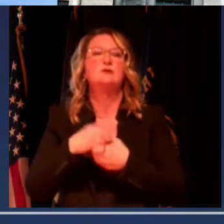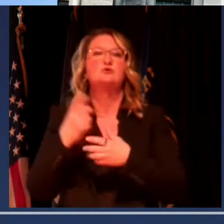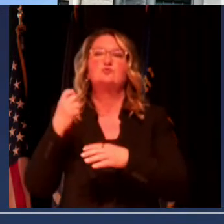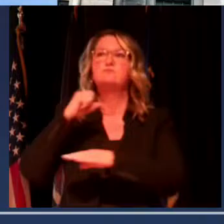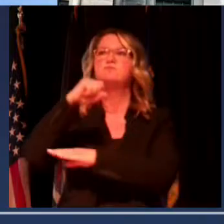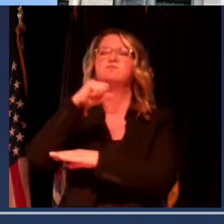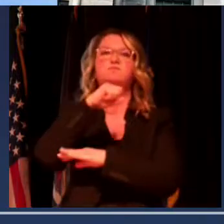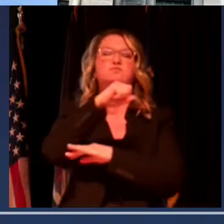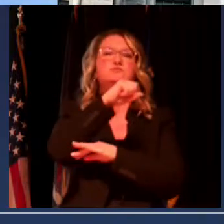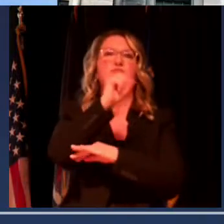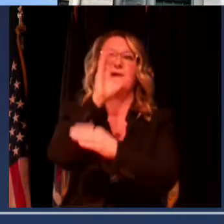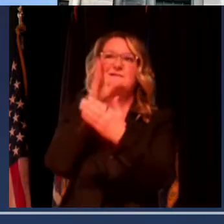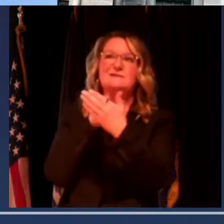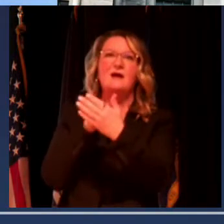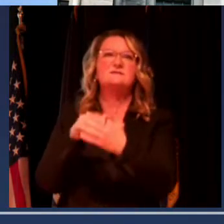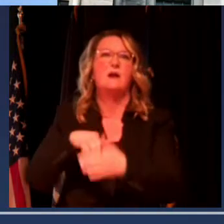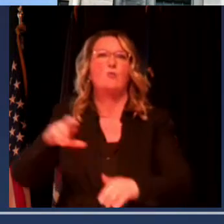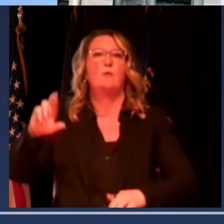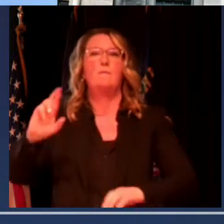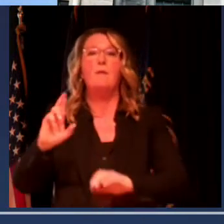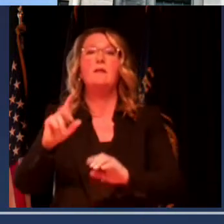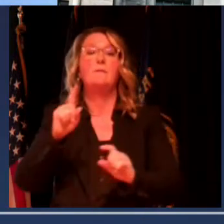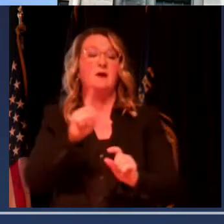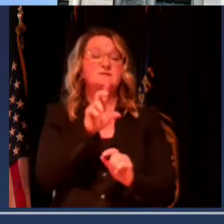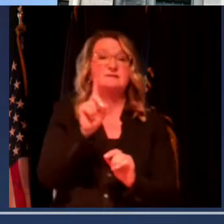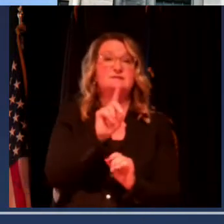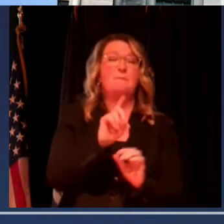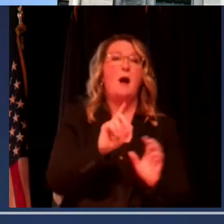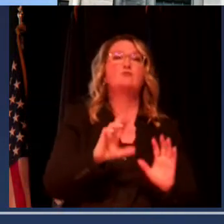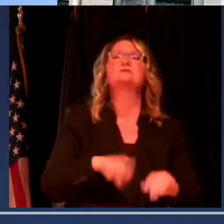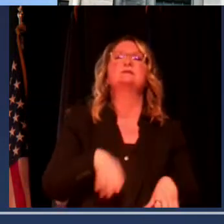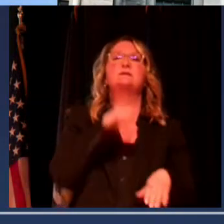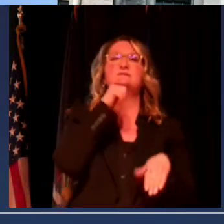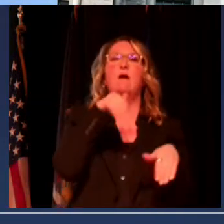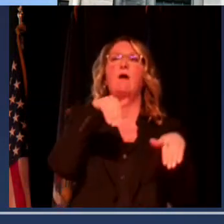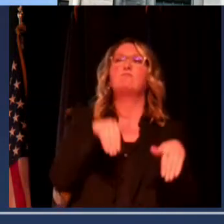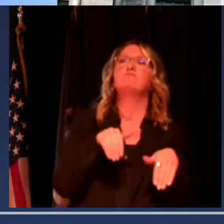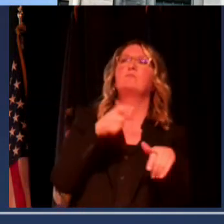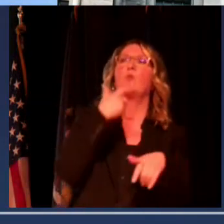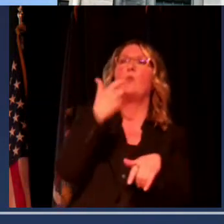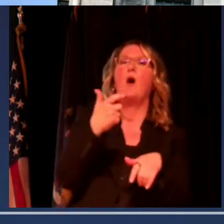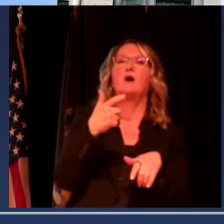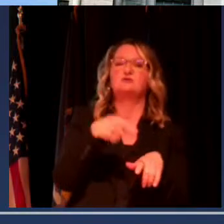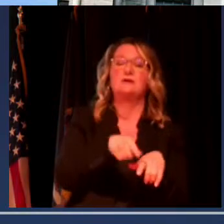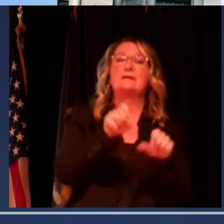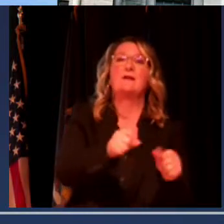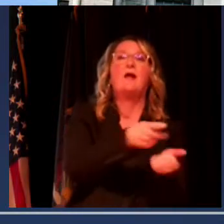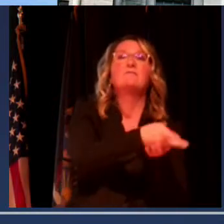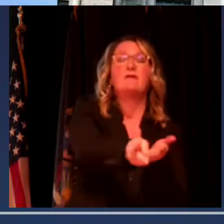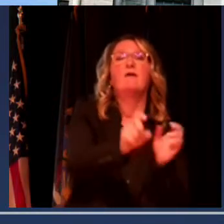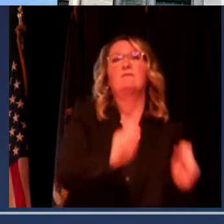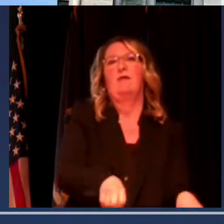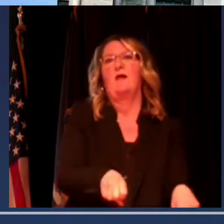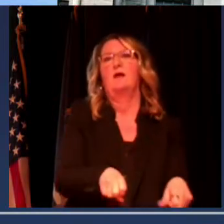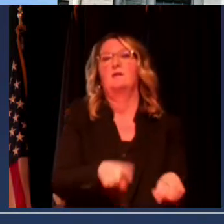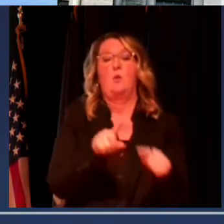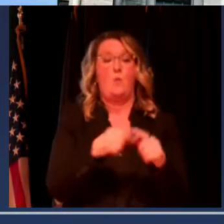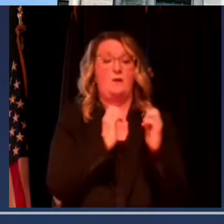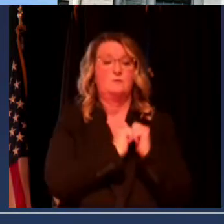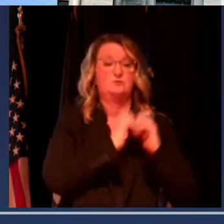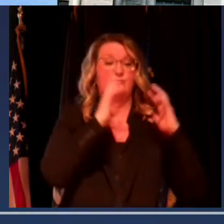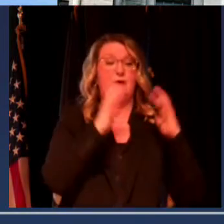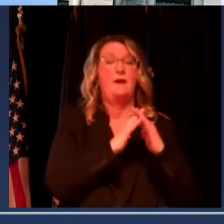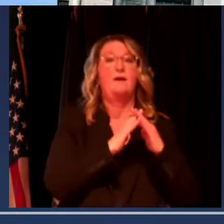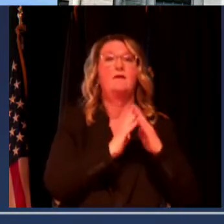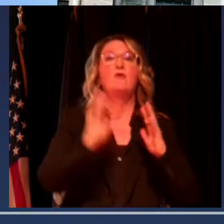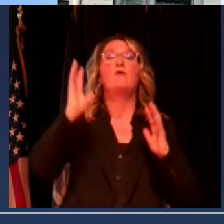attacks on our republic because democracy is not a spectator sport and democracies can fail. When it was created, our